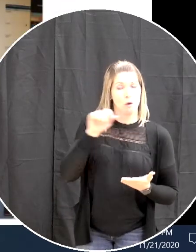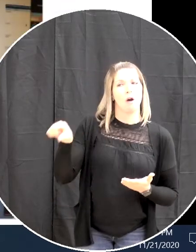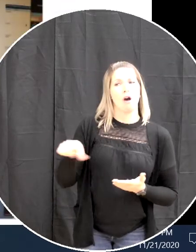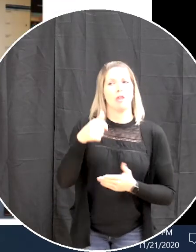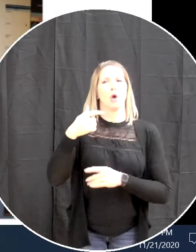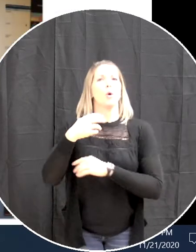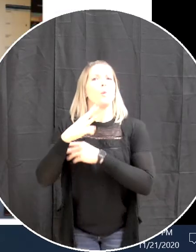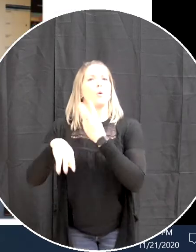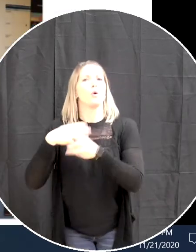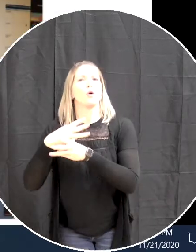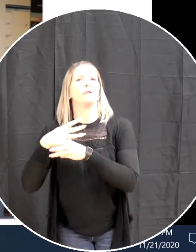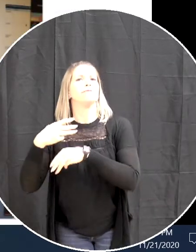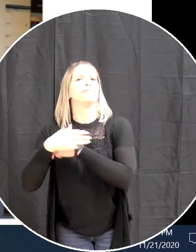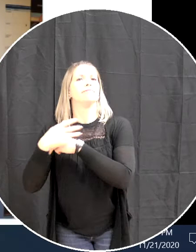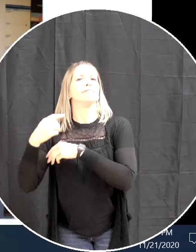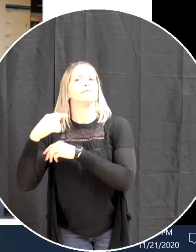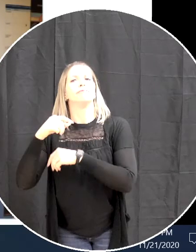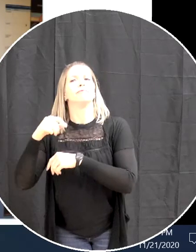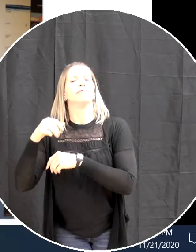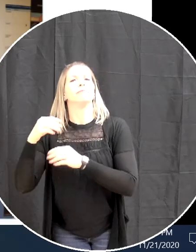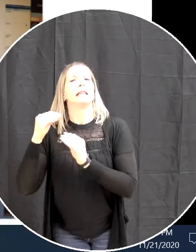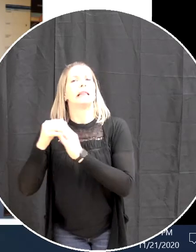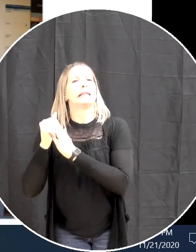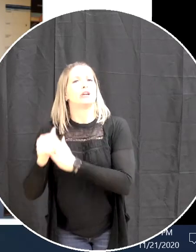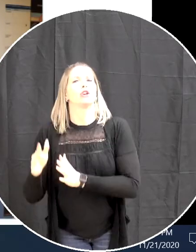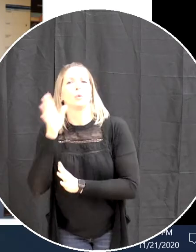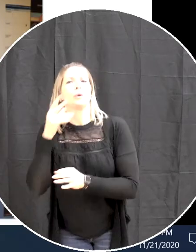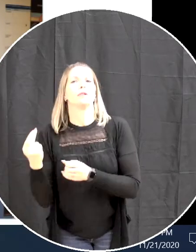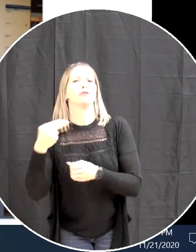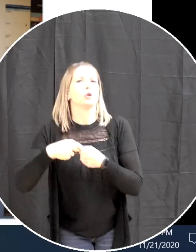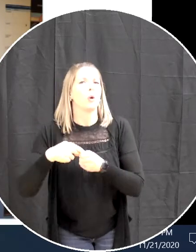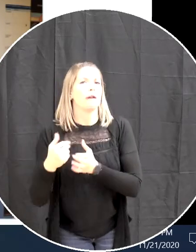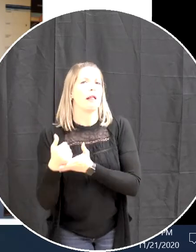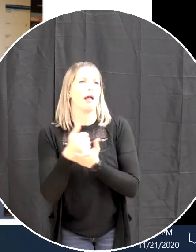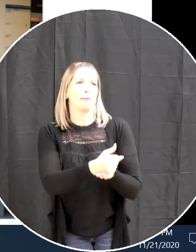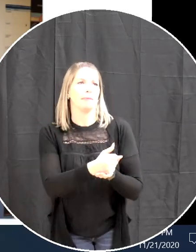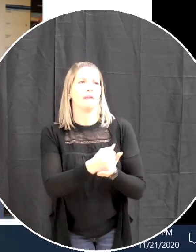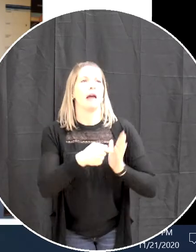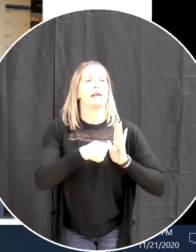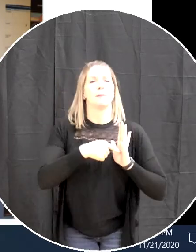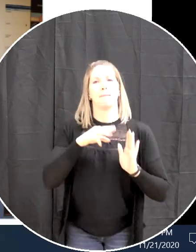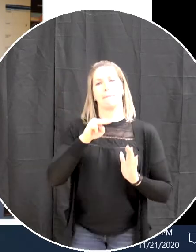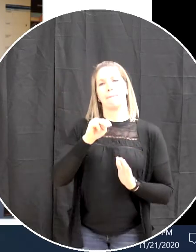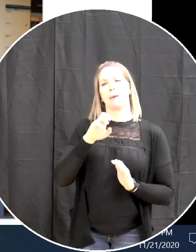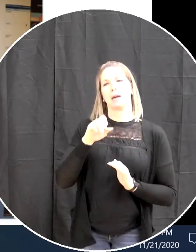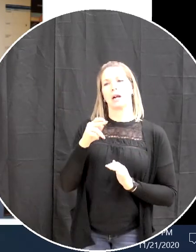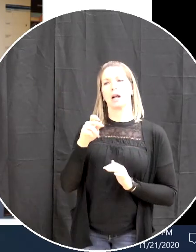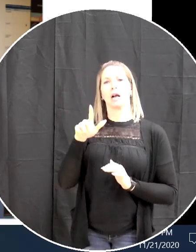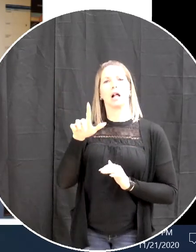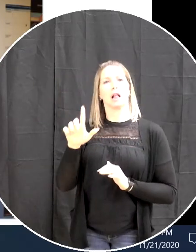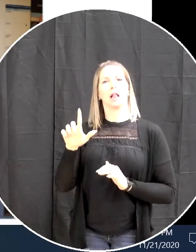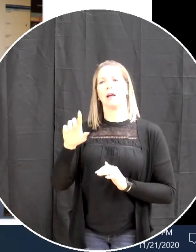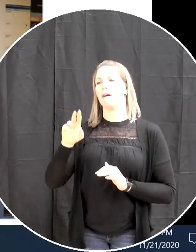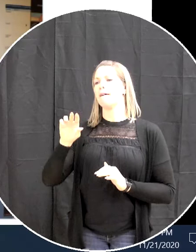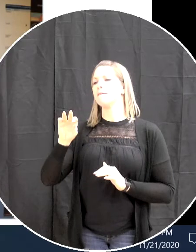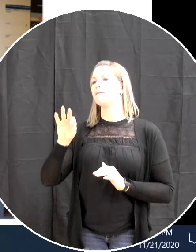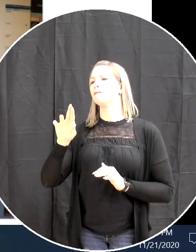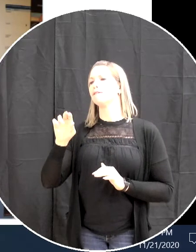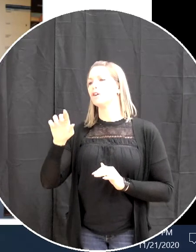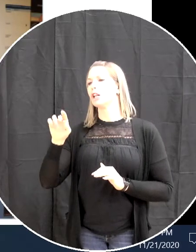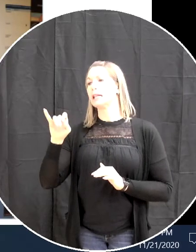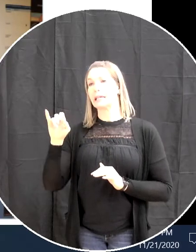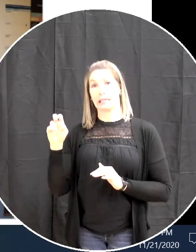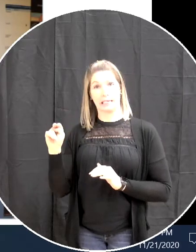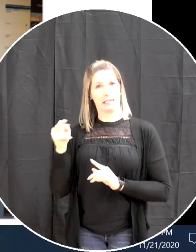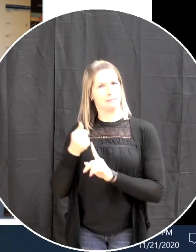Michael Fullen. They're very, very pleased with the work that's happening in